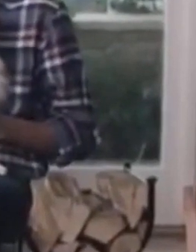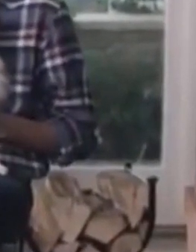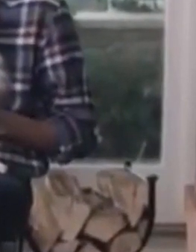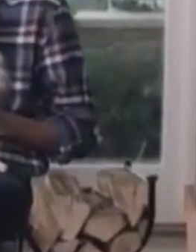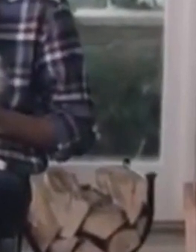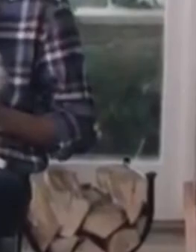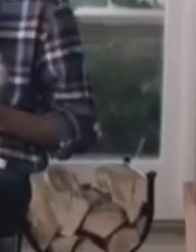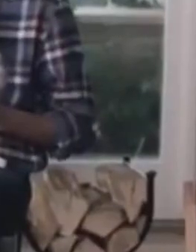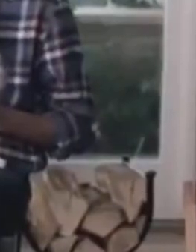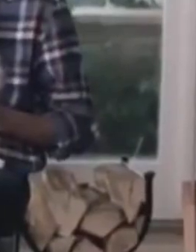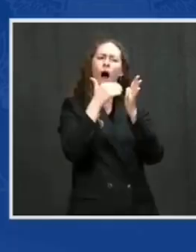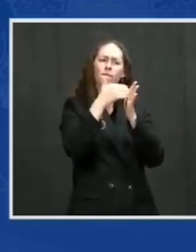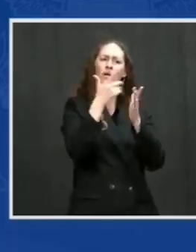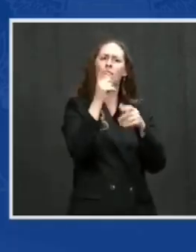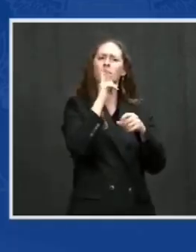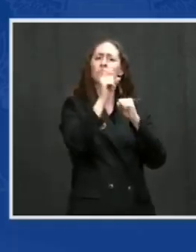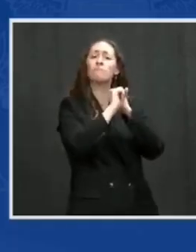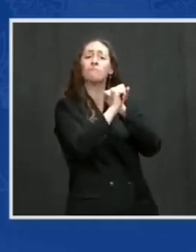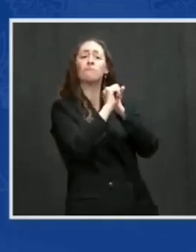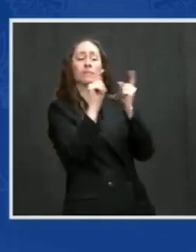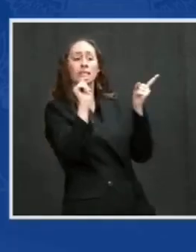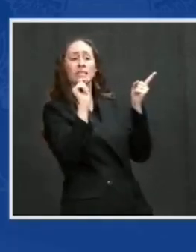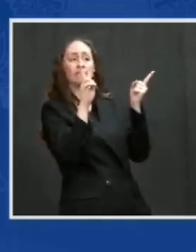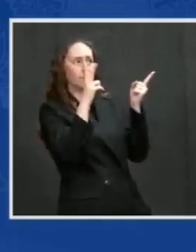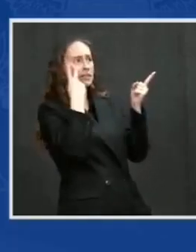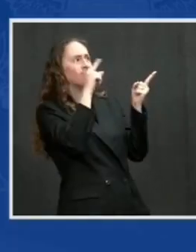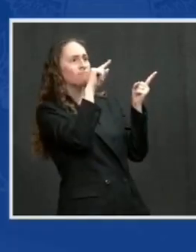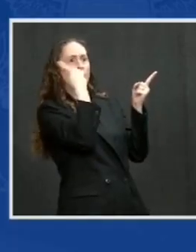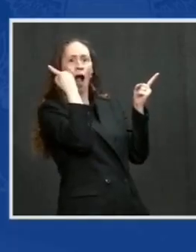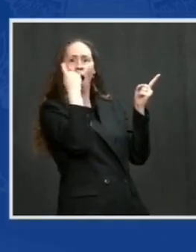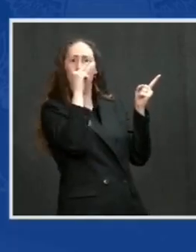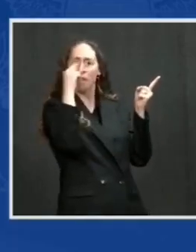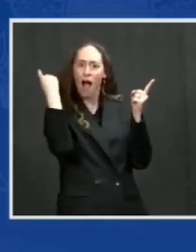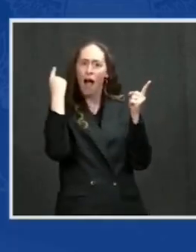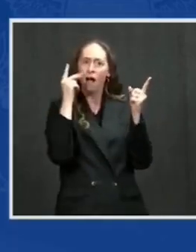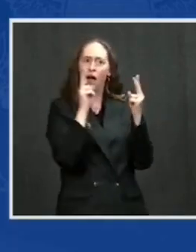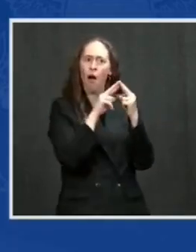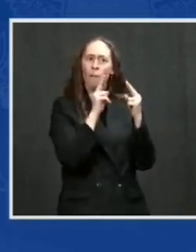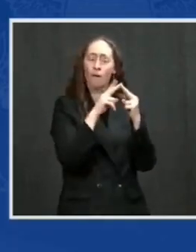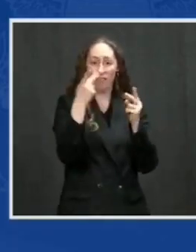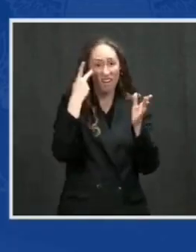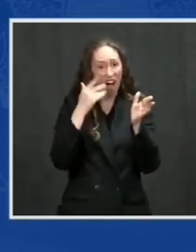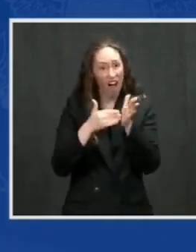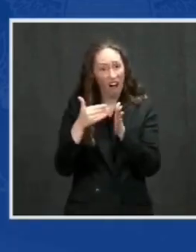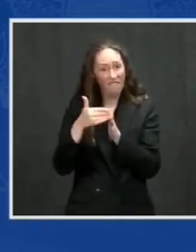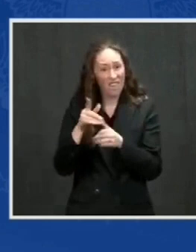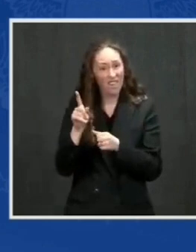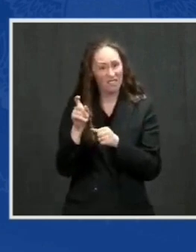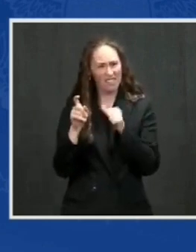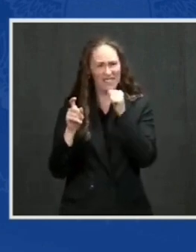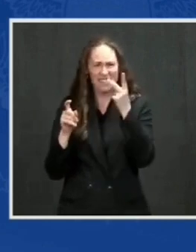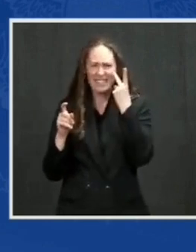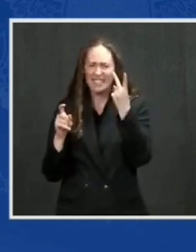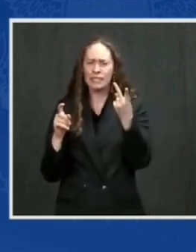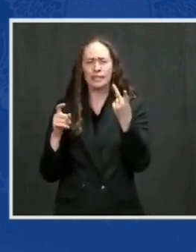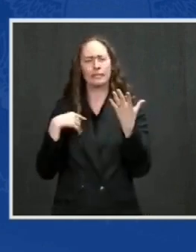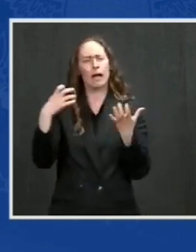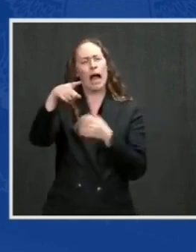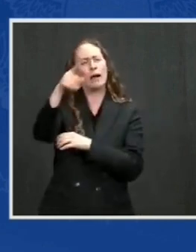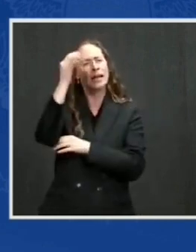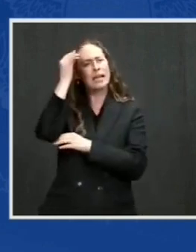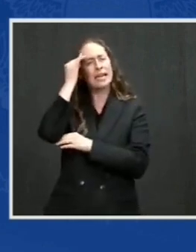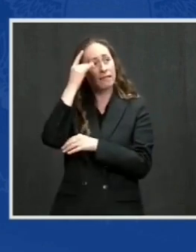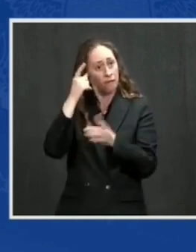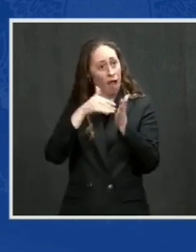nurse her just to help along. Not a joke. I challenge you. Find